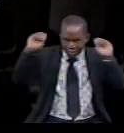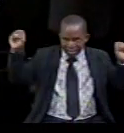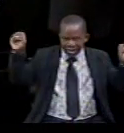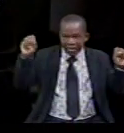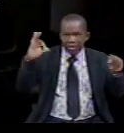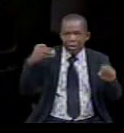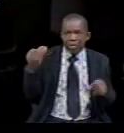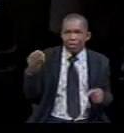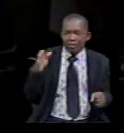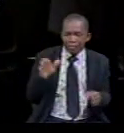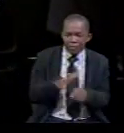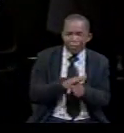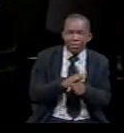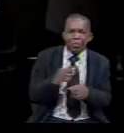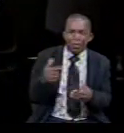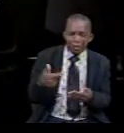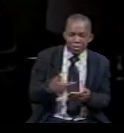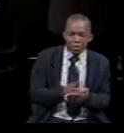Church International.